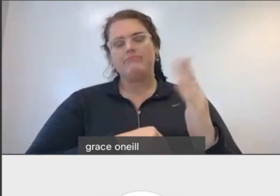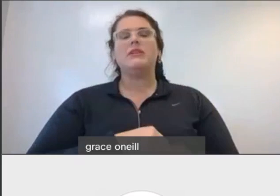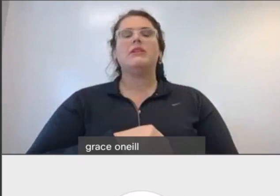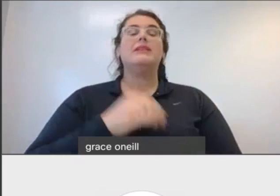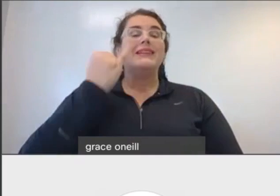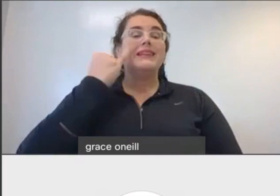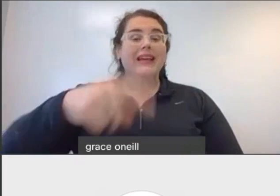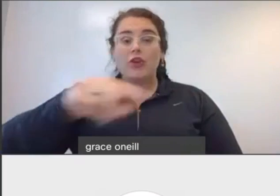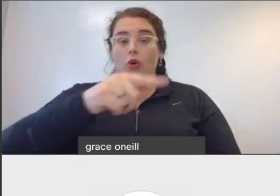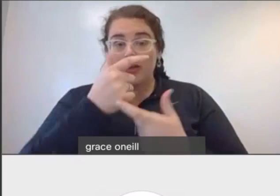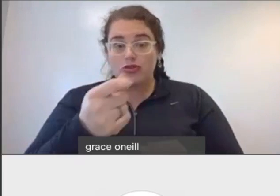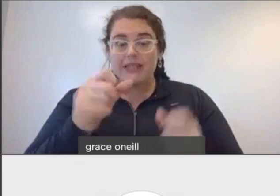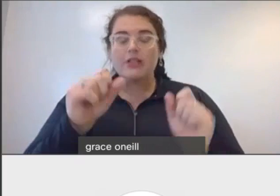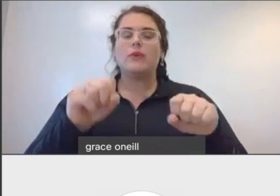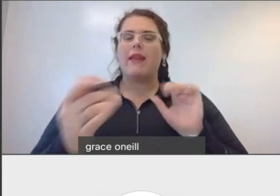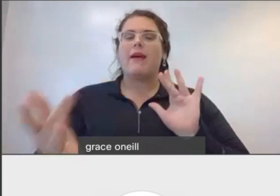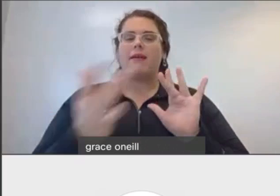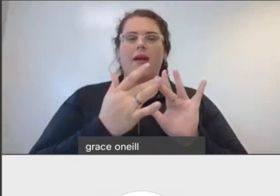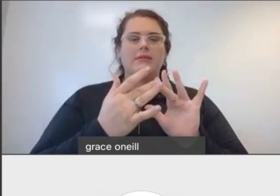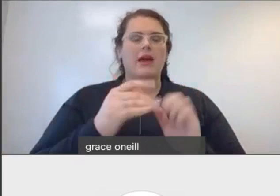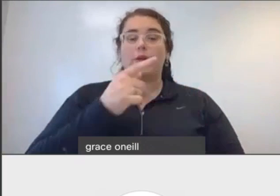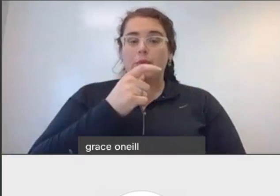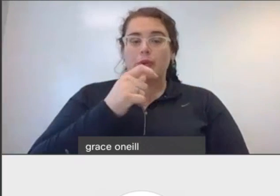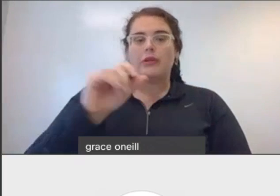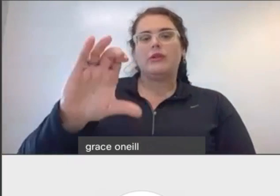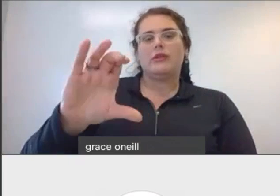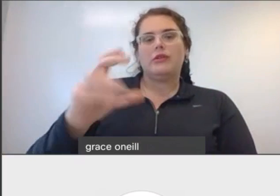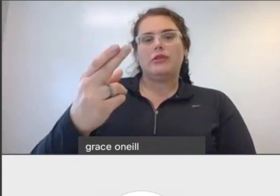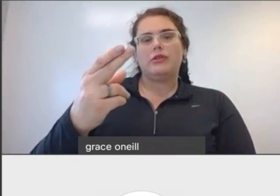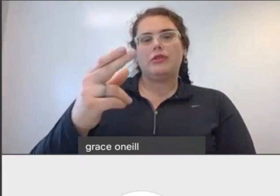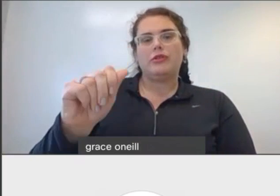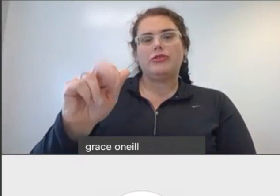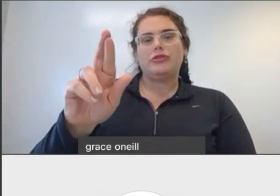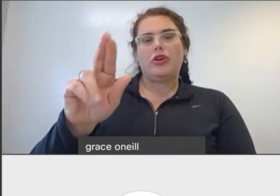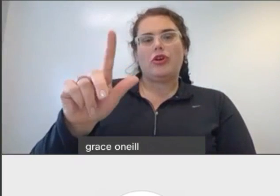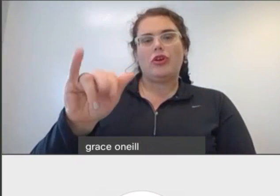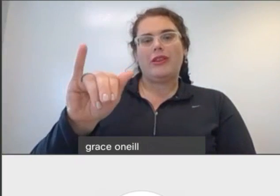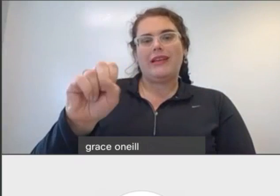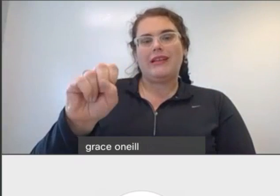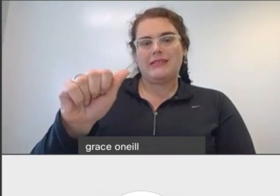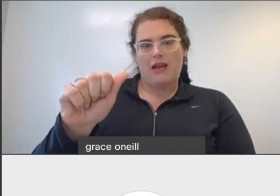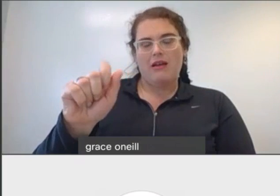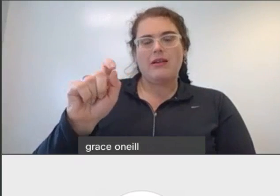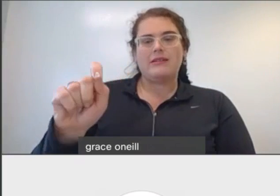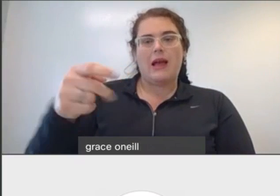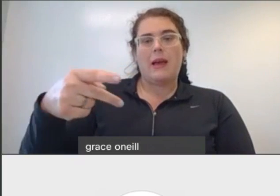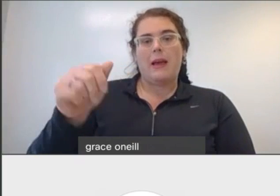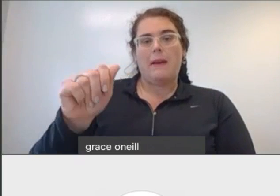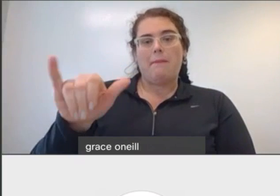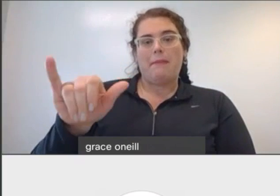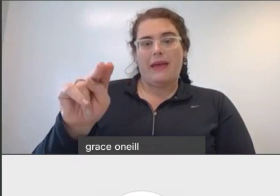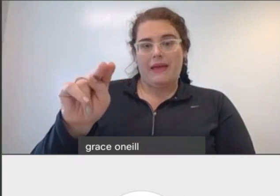contact Charlisa Payne at Charlie. Oh, I'm going to put her email here in the chat.